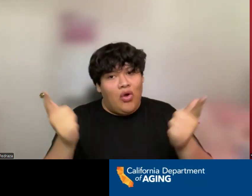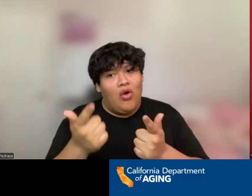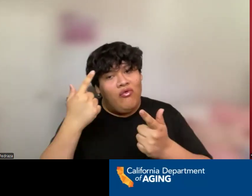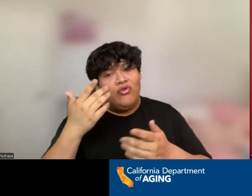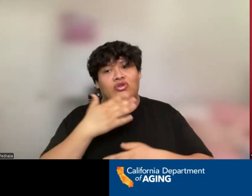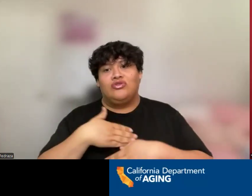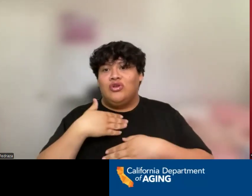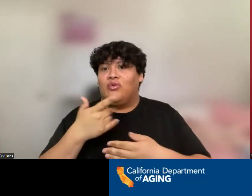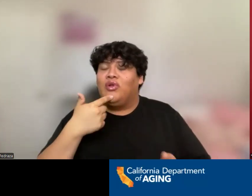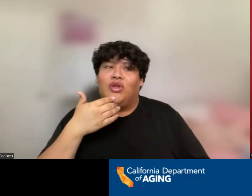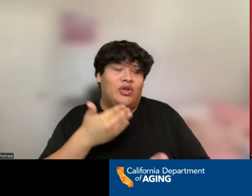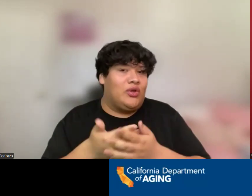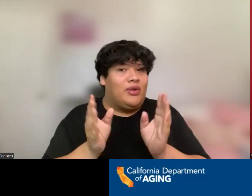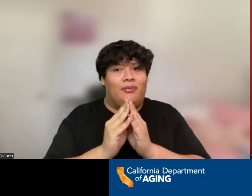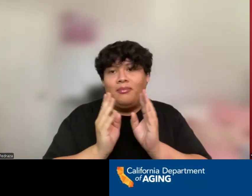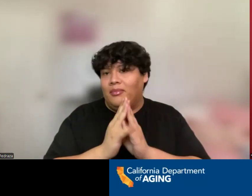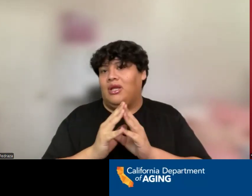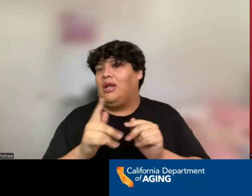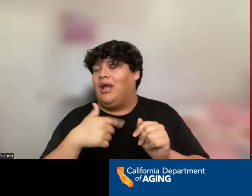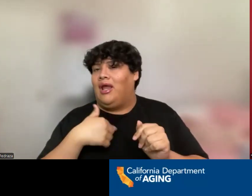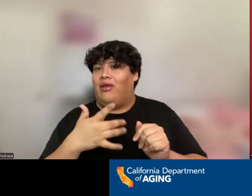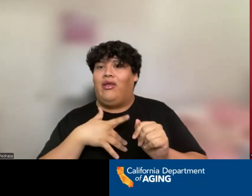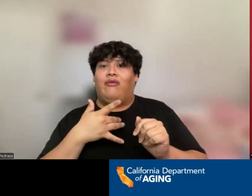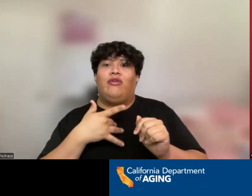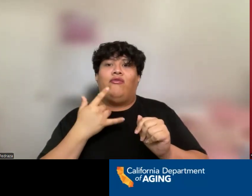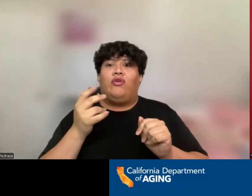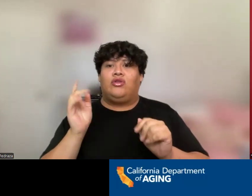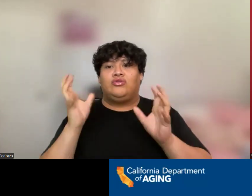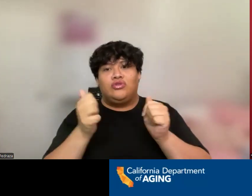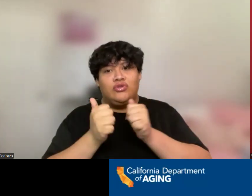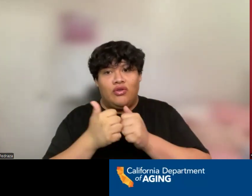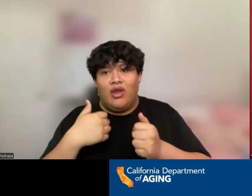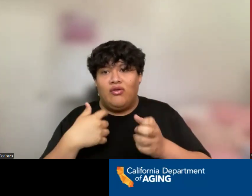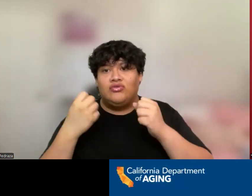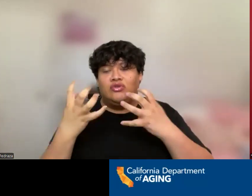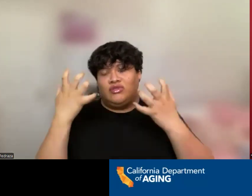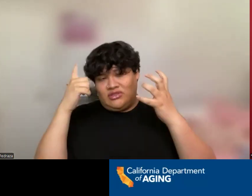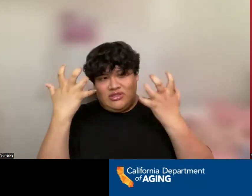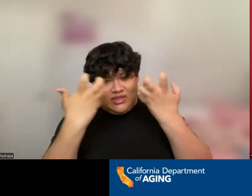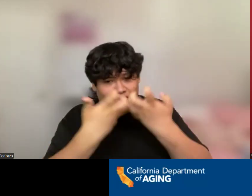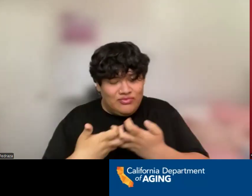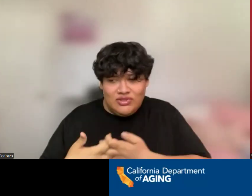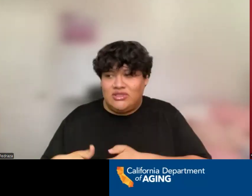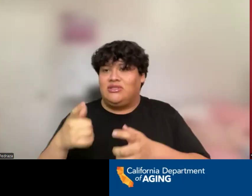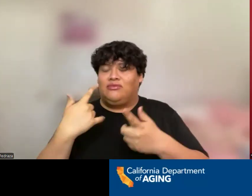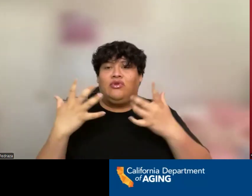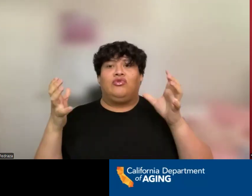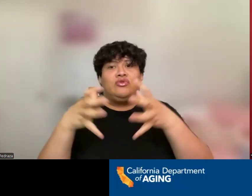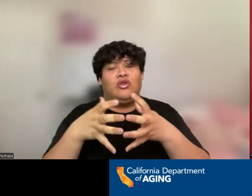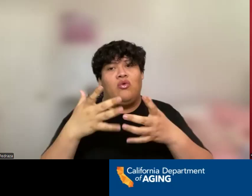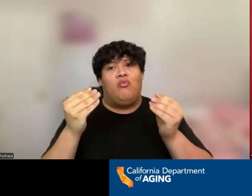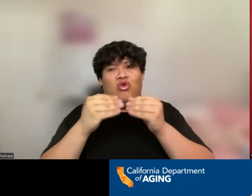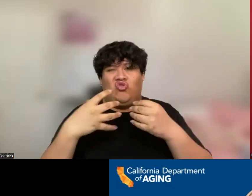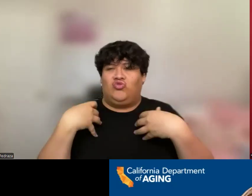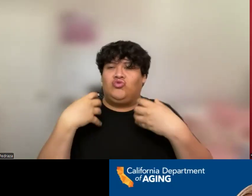participation. What a vibrant meeting. I think all of us together have such combined expertise, but together we're even stronger. And I want to again